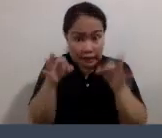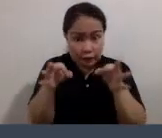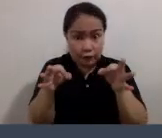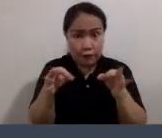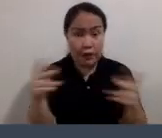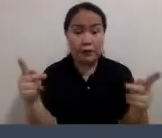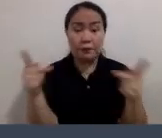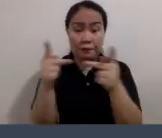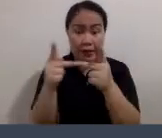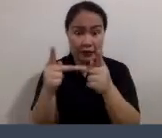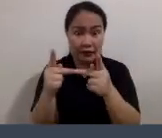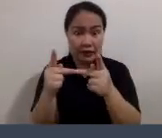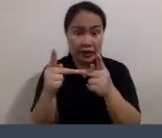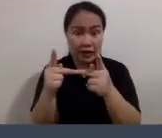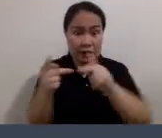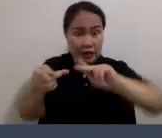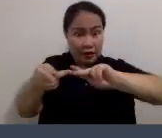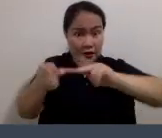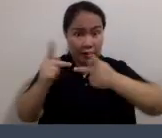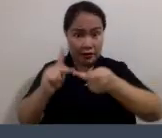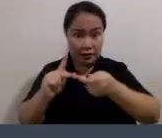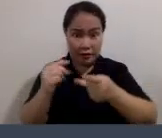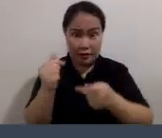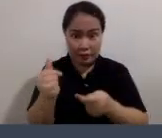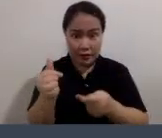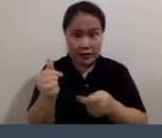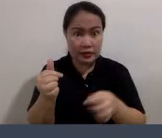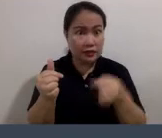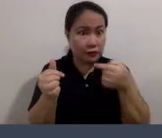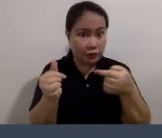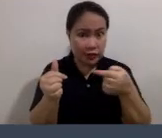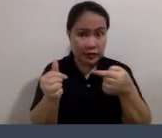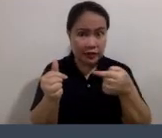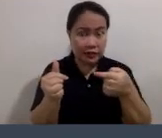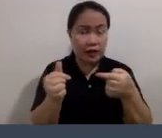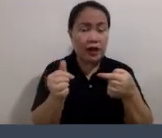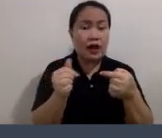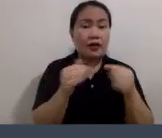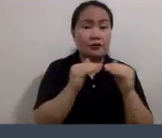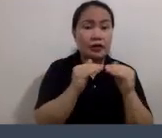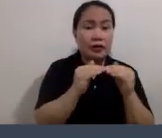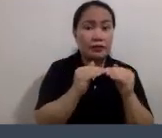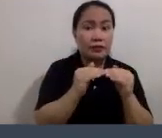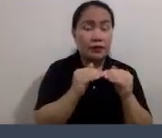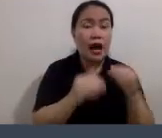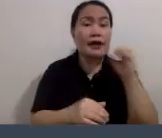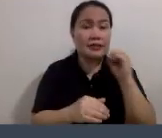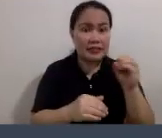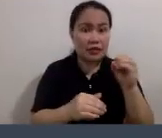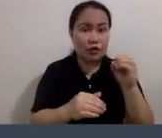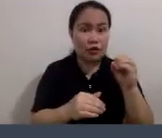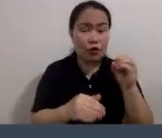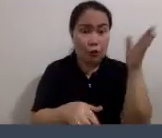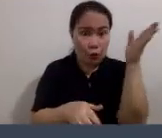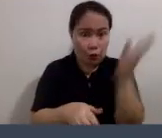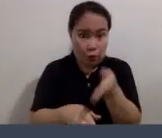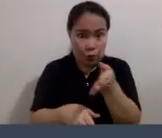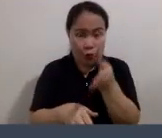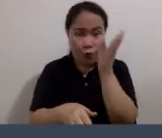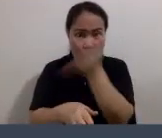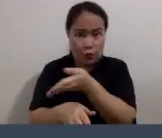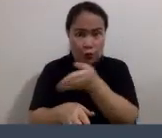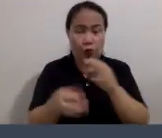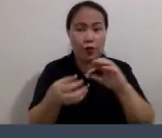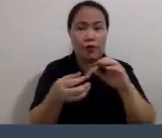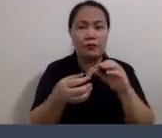to 0. So ulitin ko, kapag nagkaroon ka ng isang green at isang red na pair,